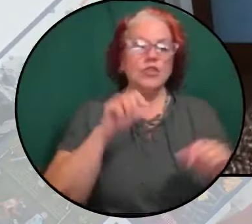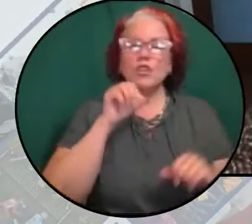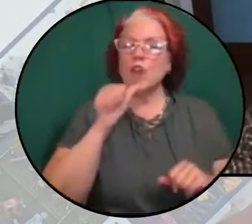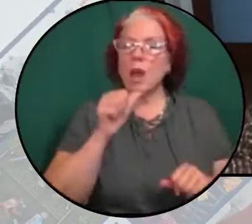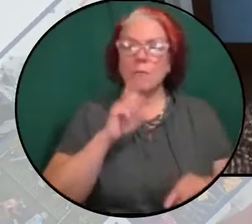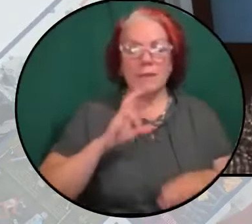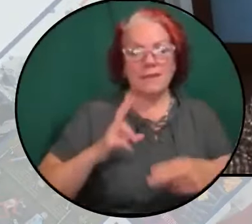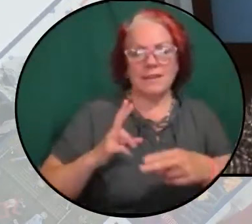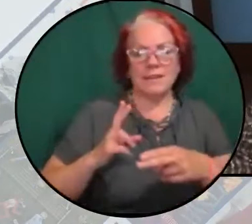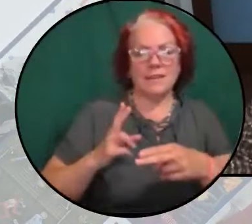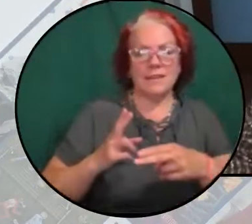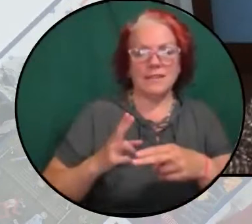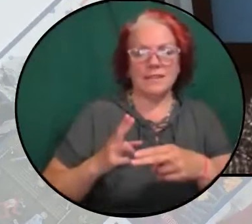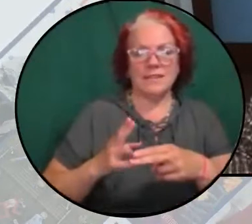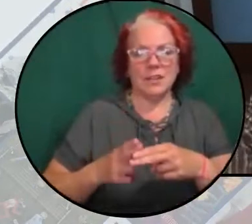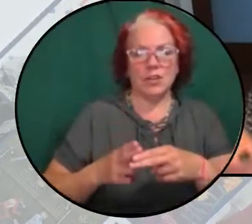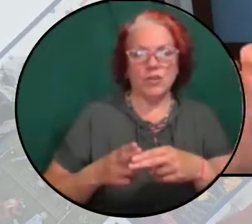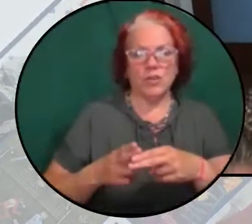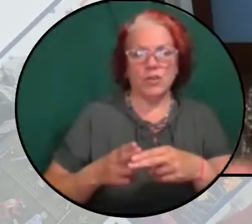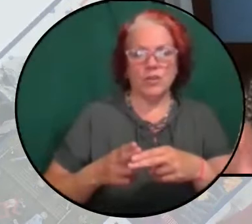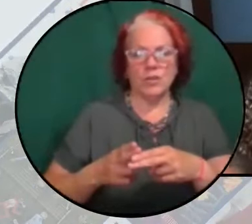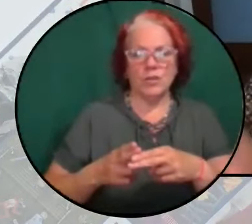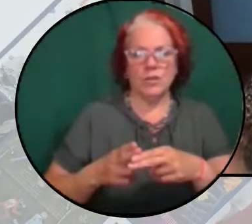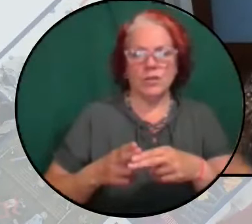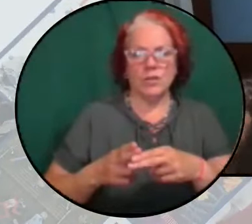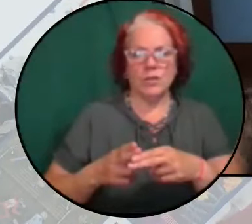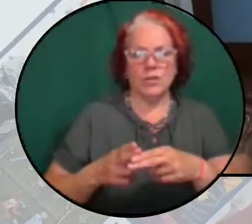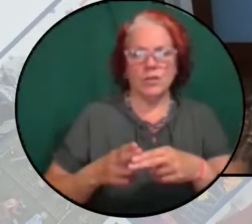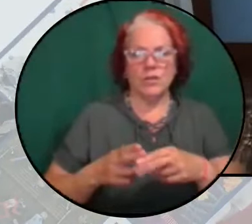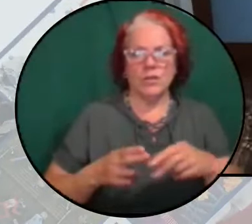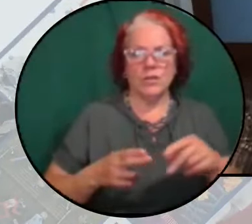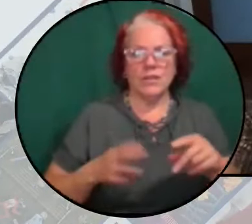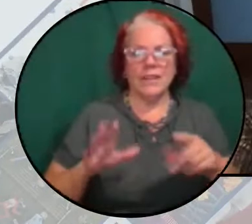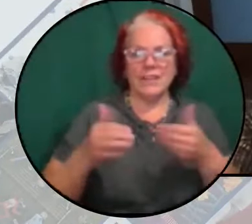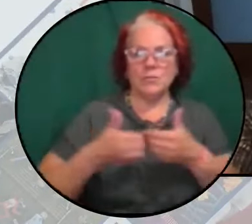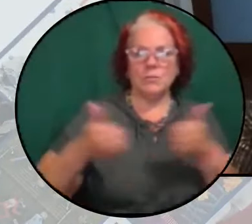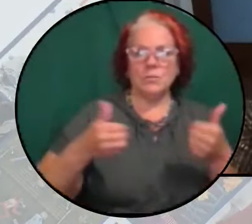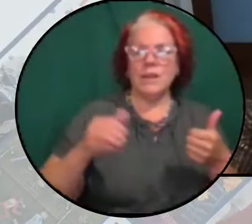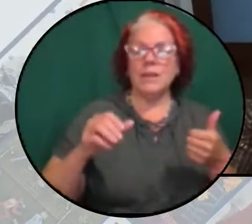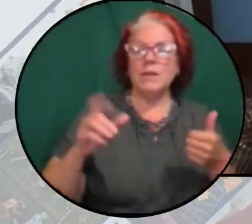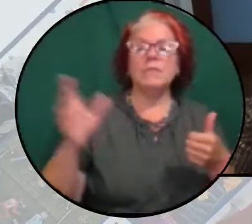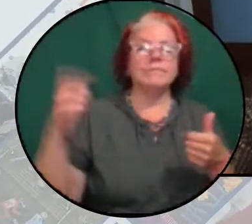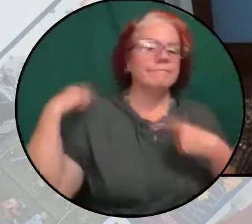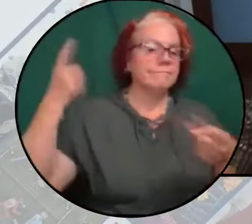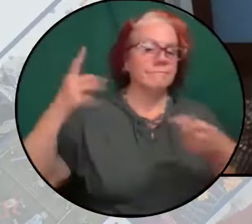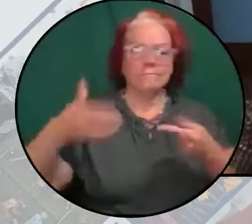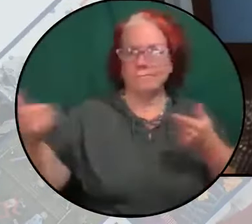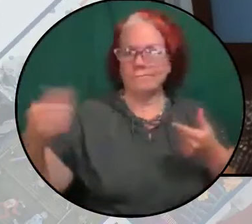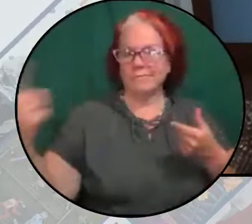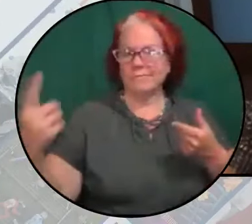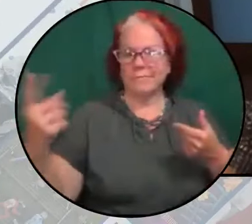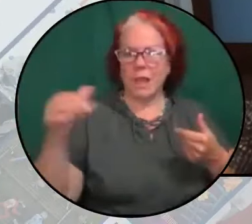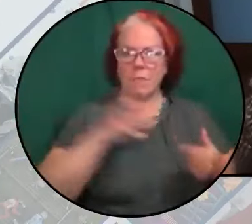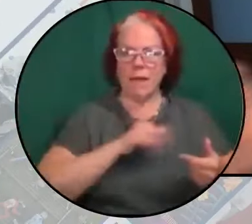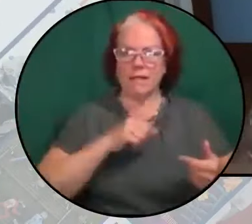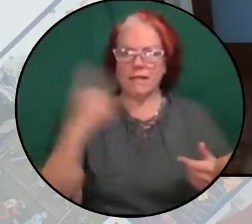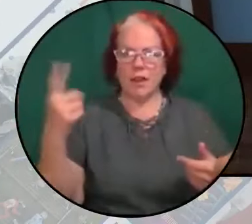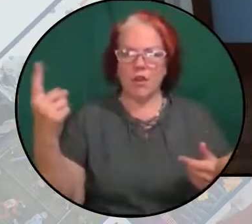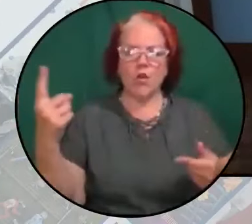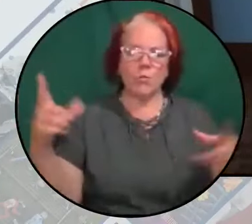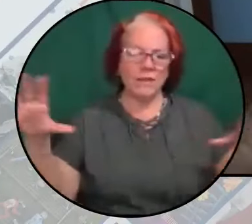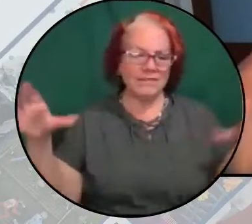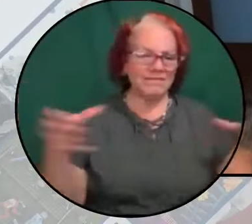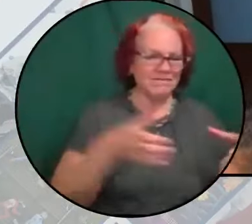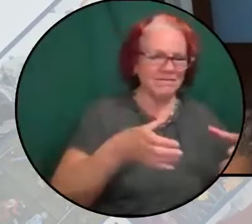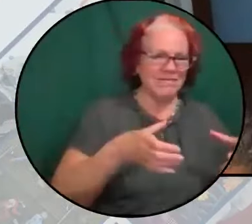considered um its only its own issue uh that there's you know social